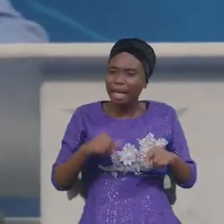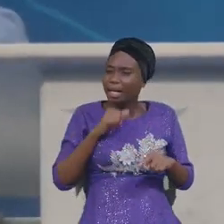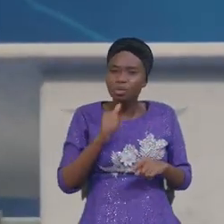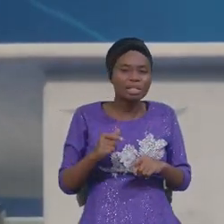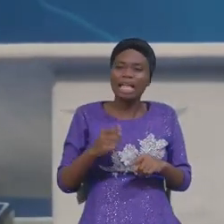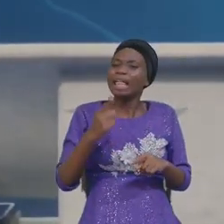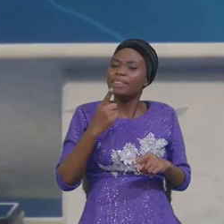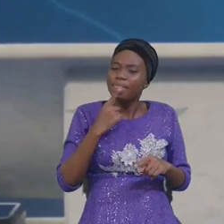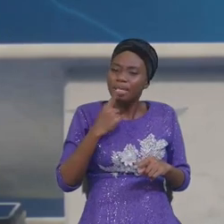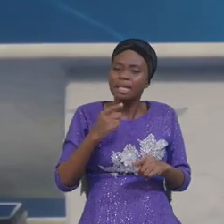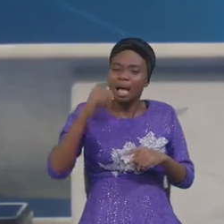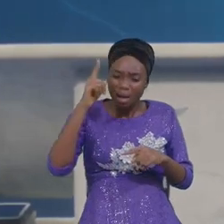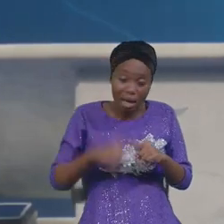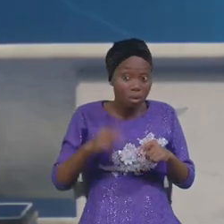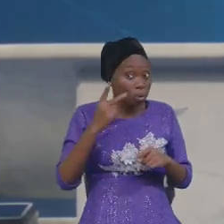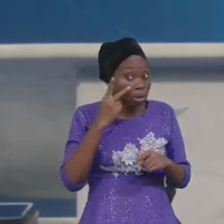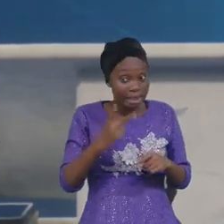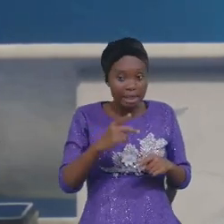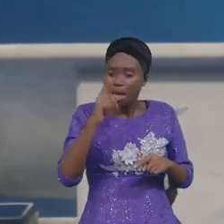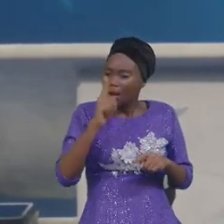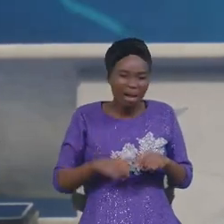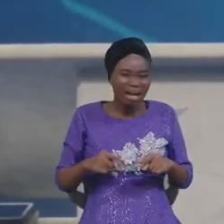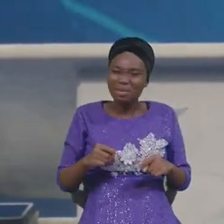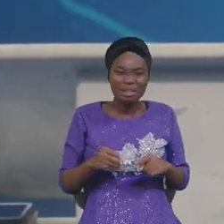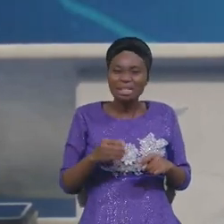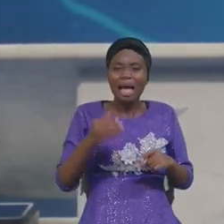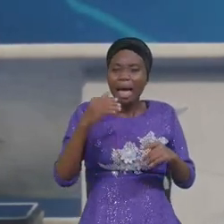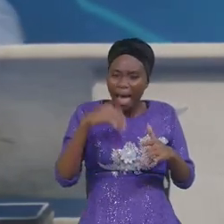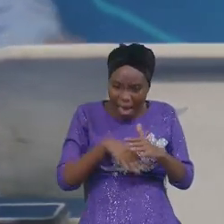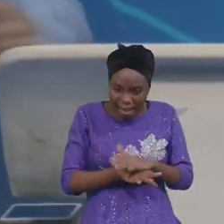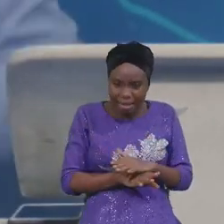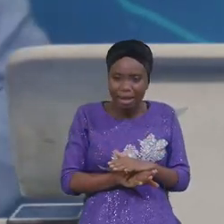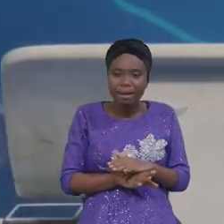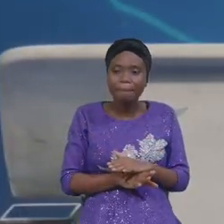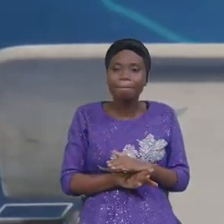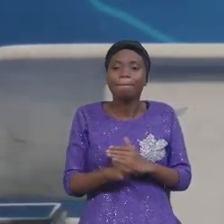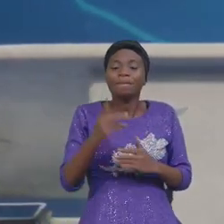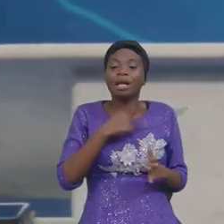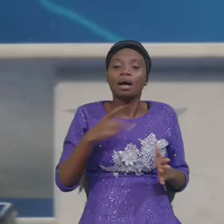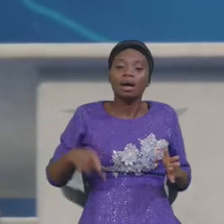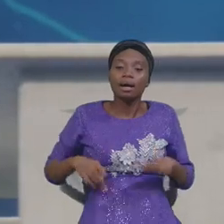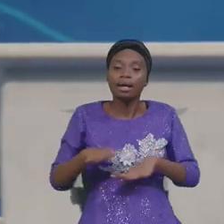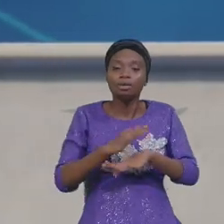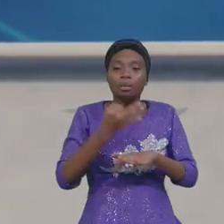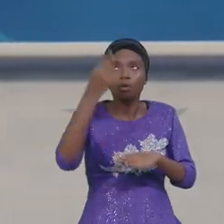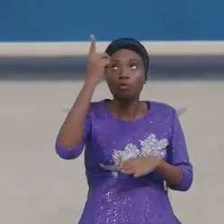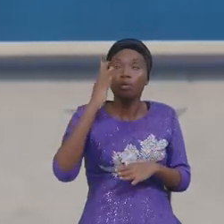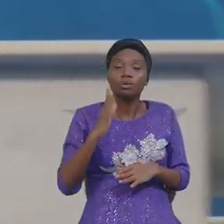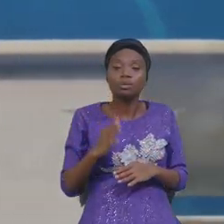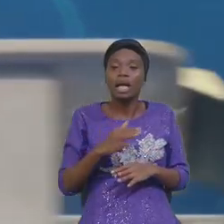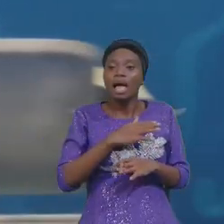he cannot see, he cannot perceive, he cannot enter the kingdom of God. And